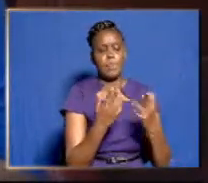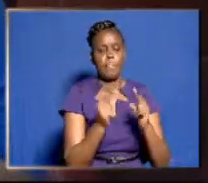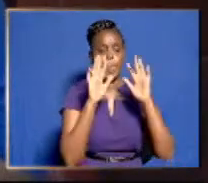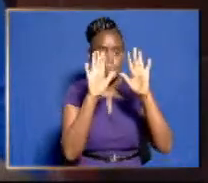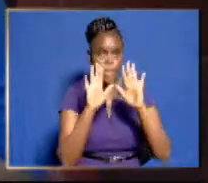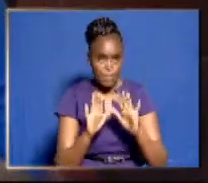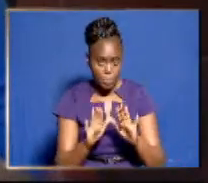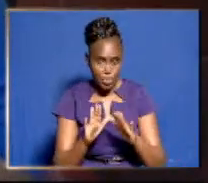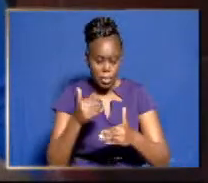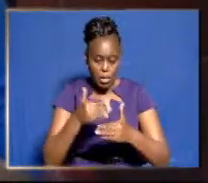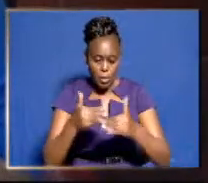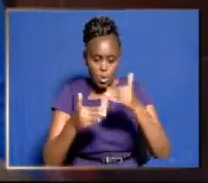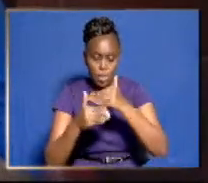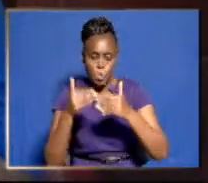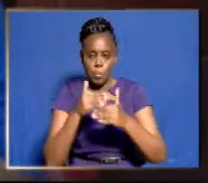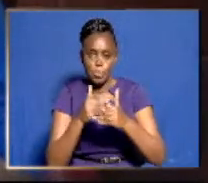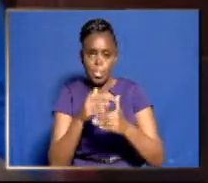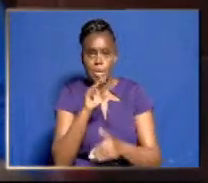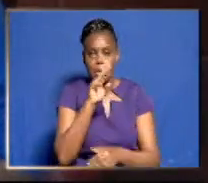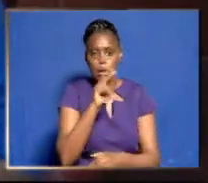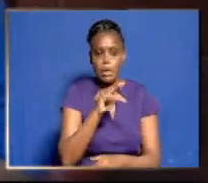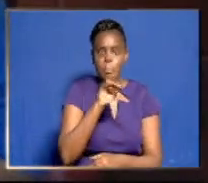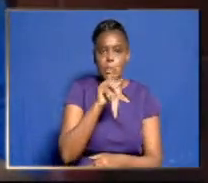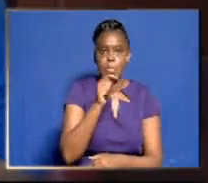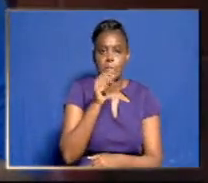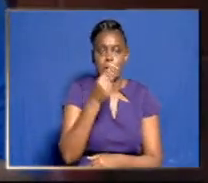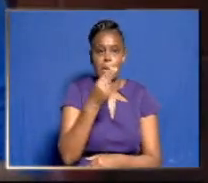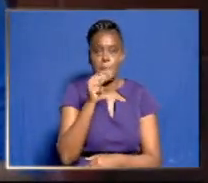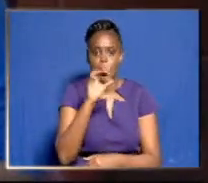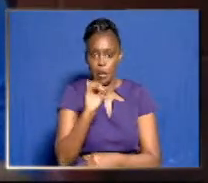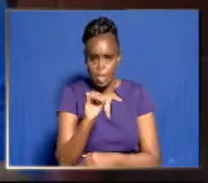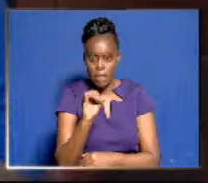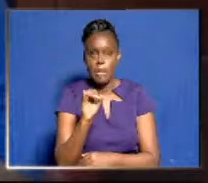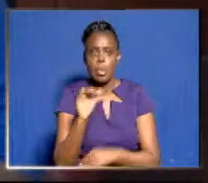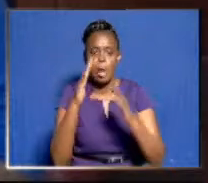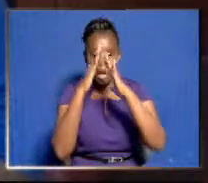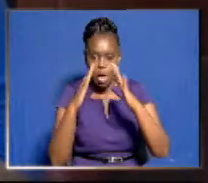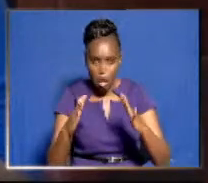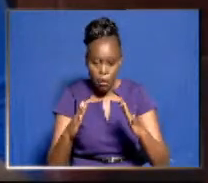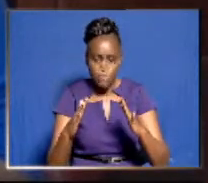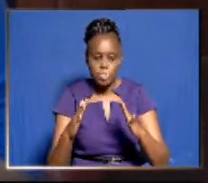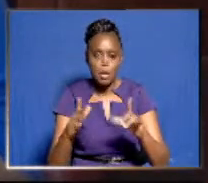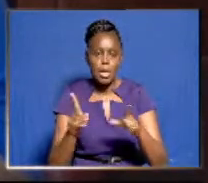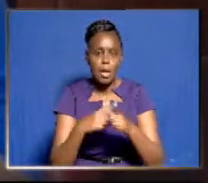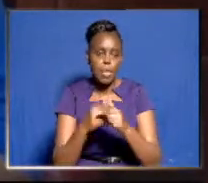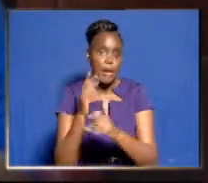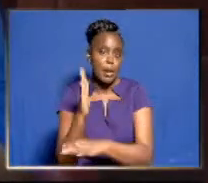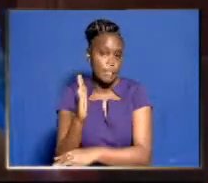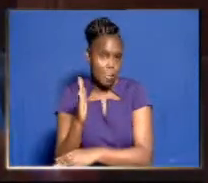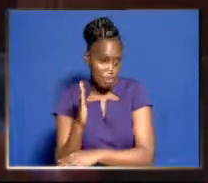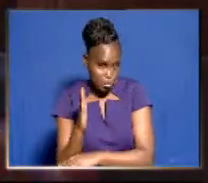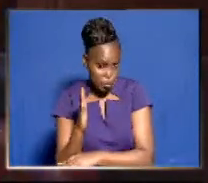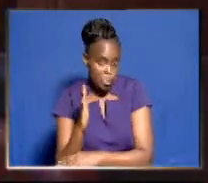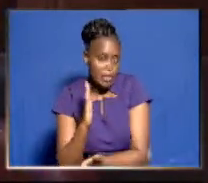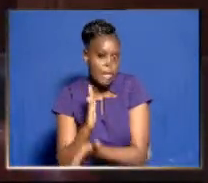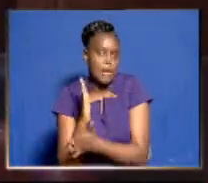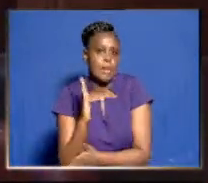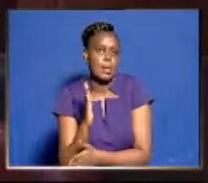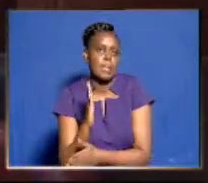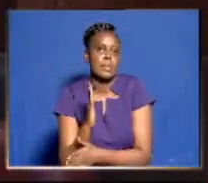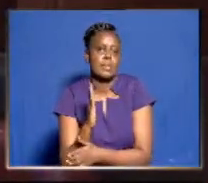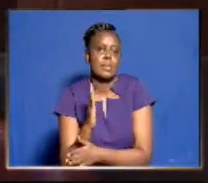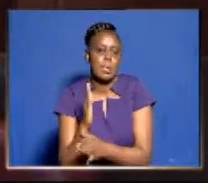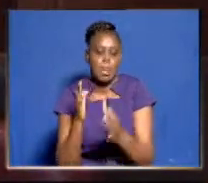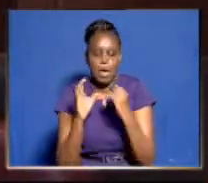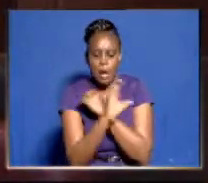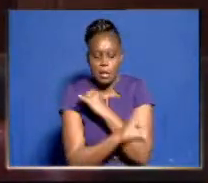this construction, Mr. Speaker, so that the security of examinations and exam materials are guaranteed as the country